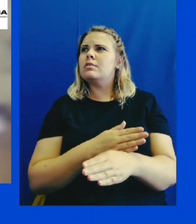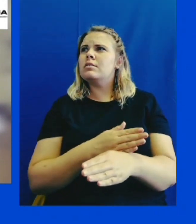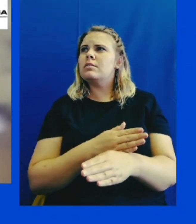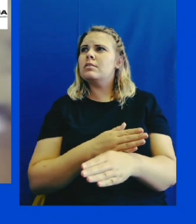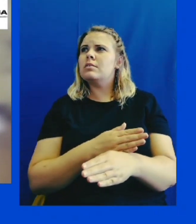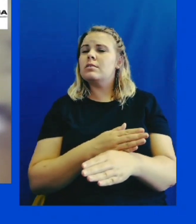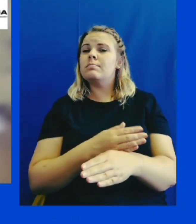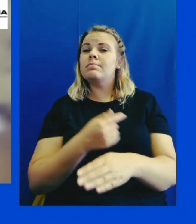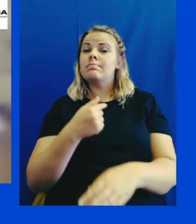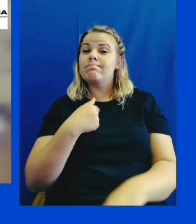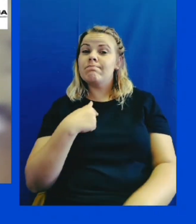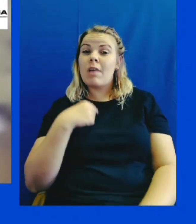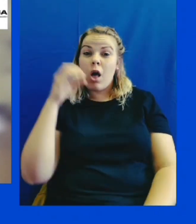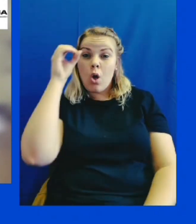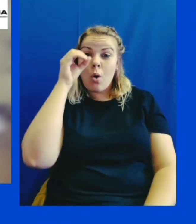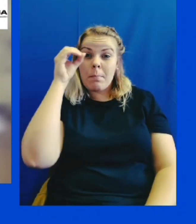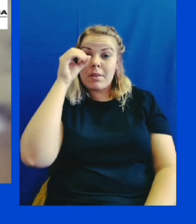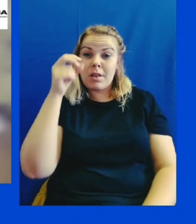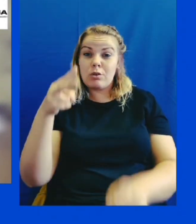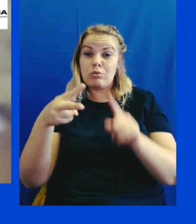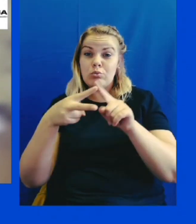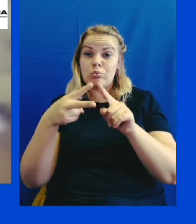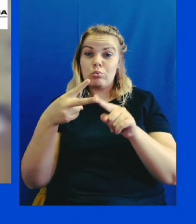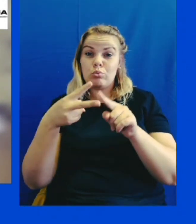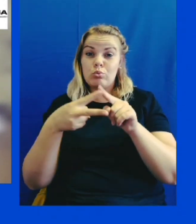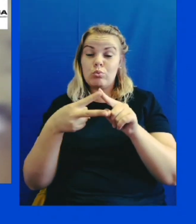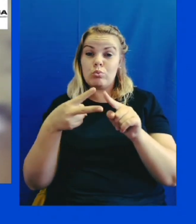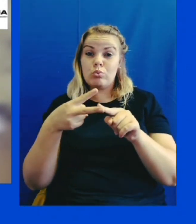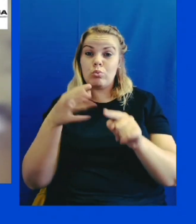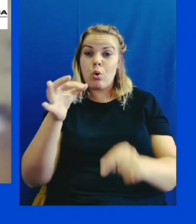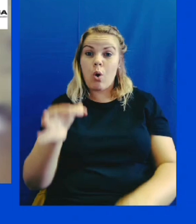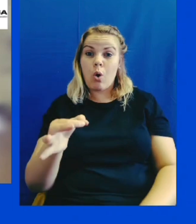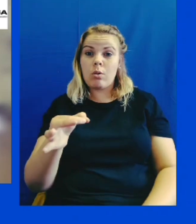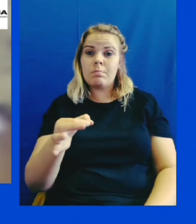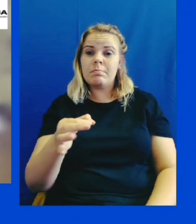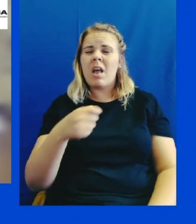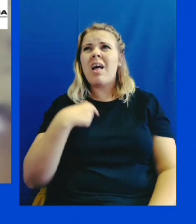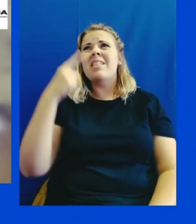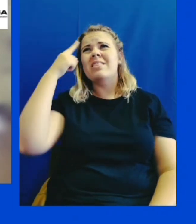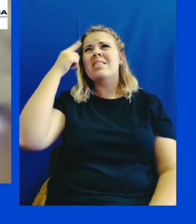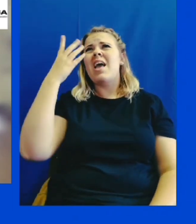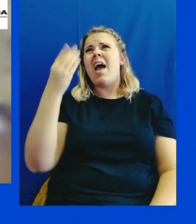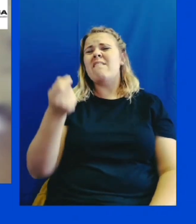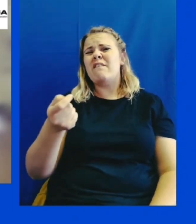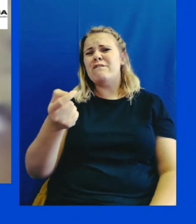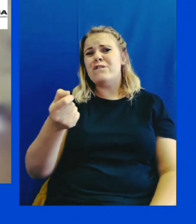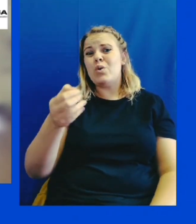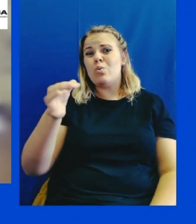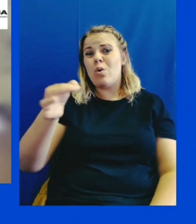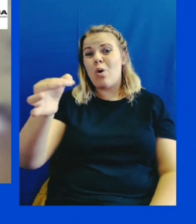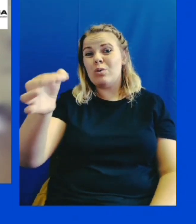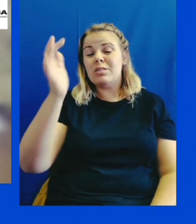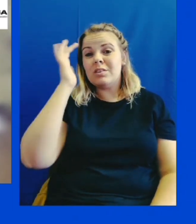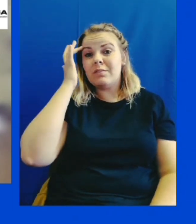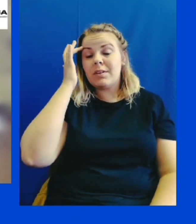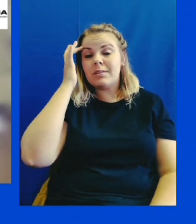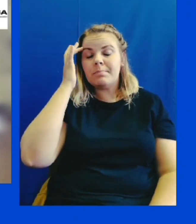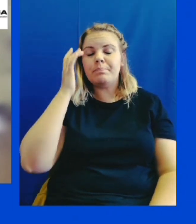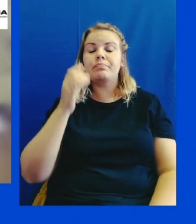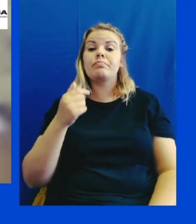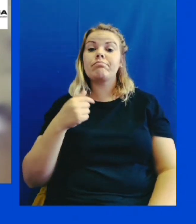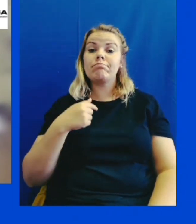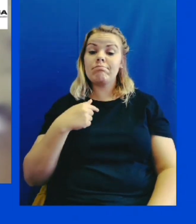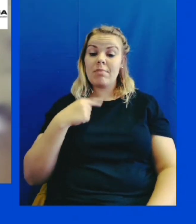the two, in my opinion, there's few tough holes. On the front nine, number